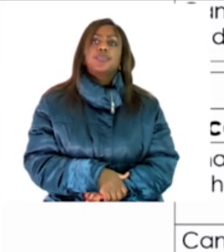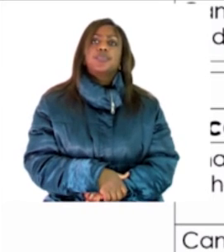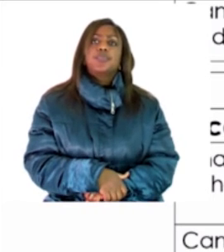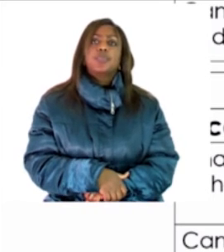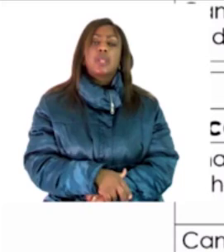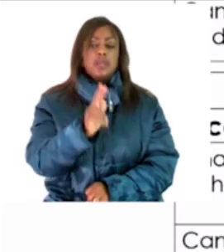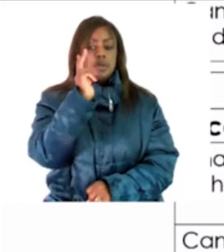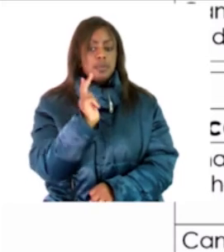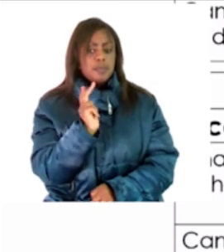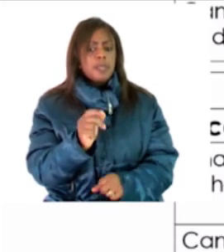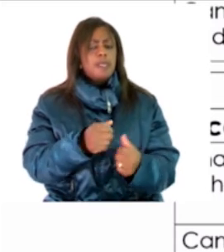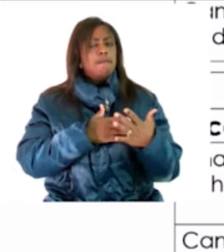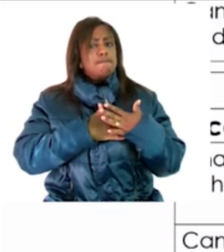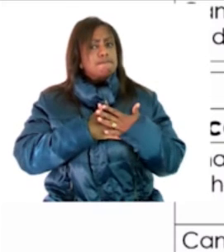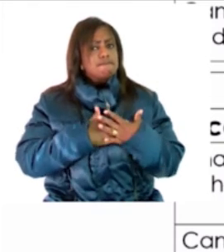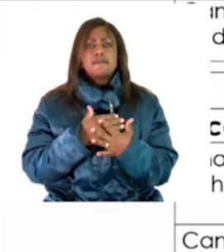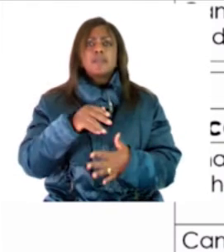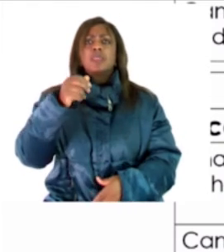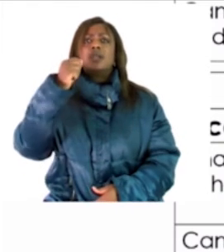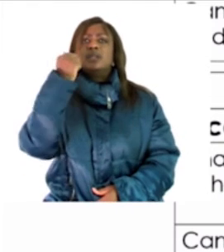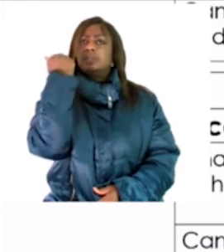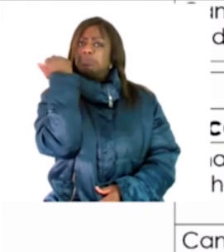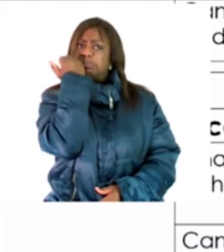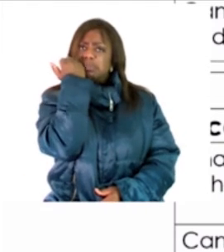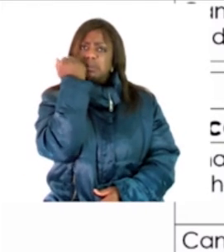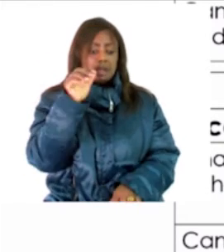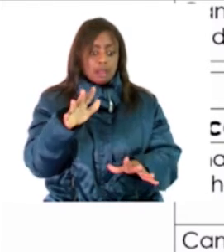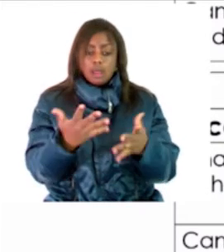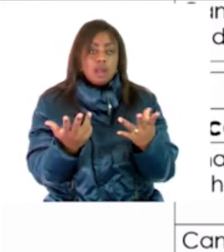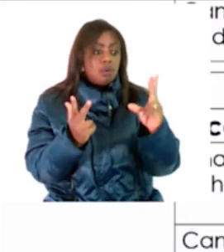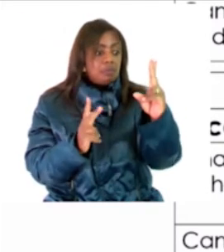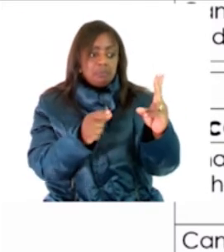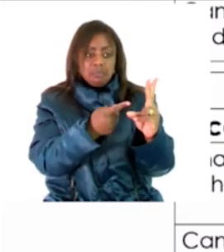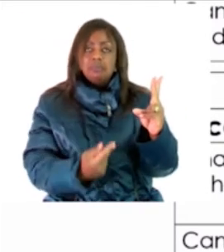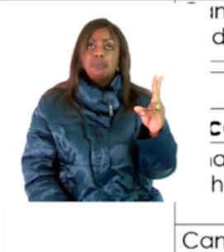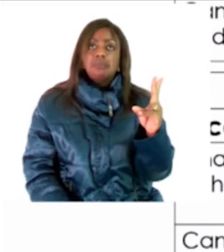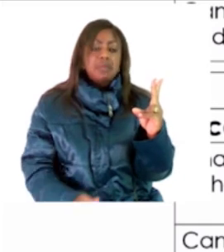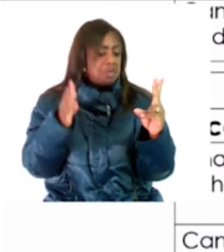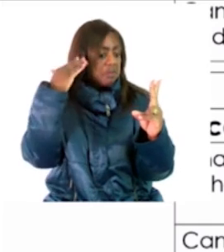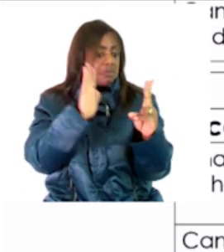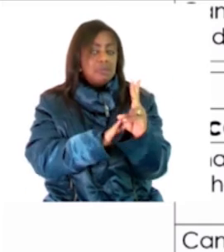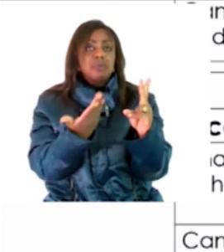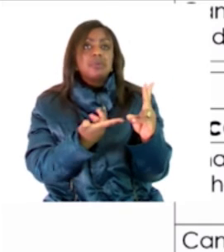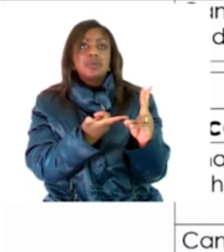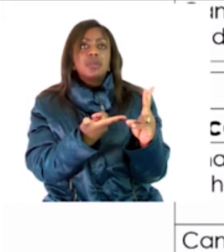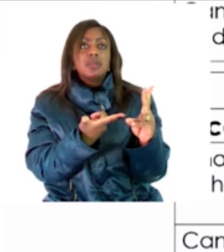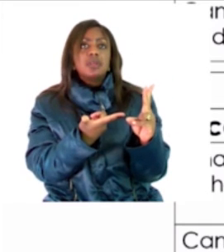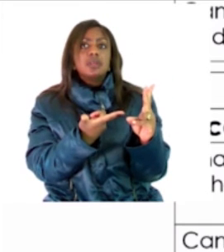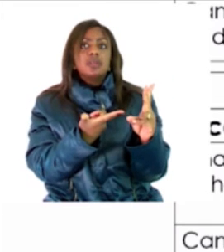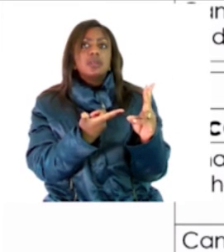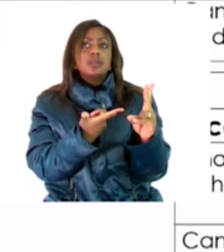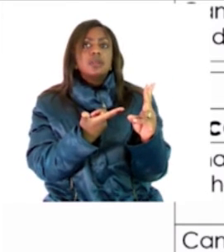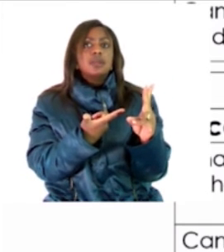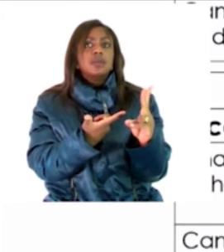People that abuse drugs, how are they behaving in our societies? they steal